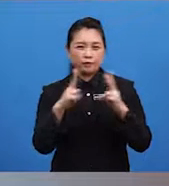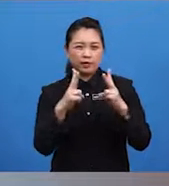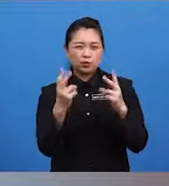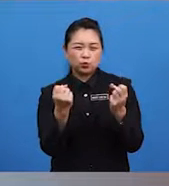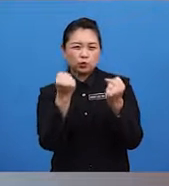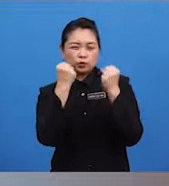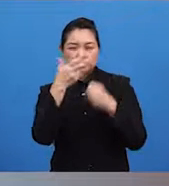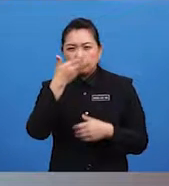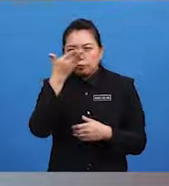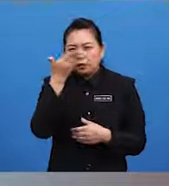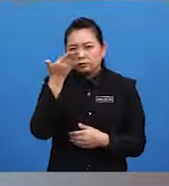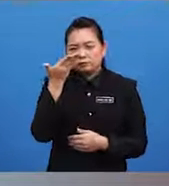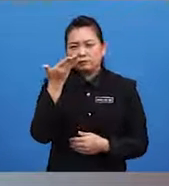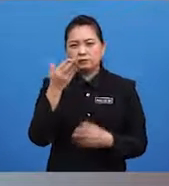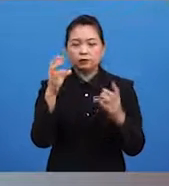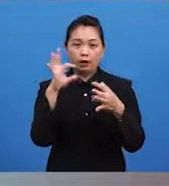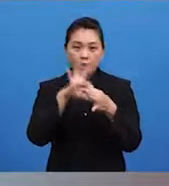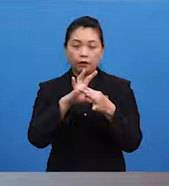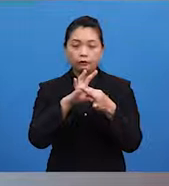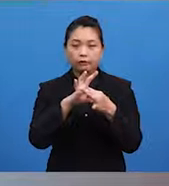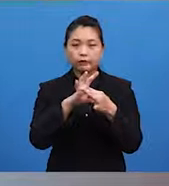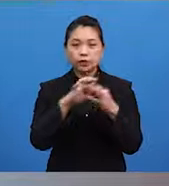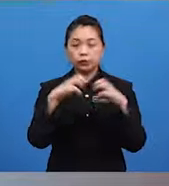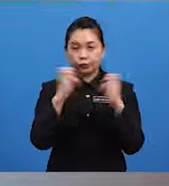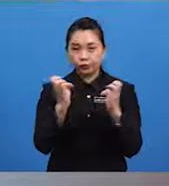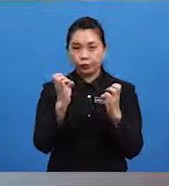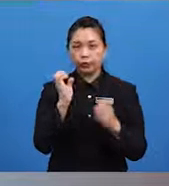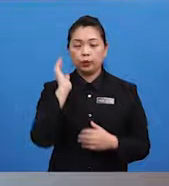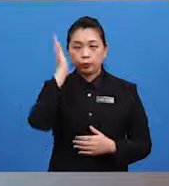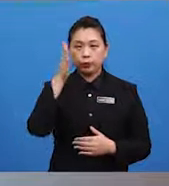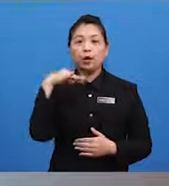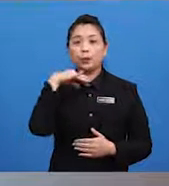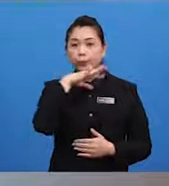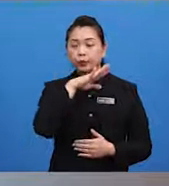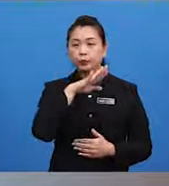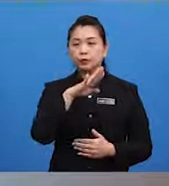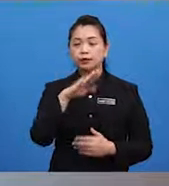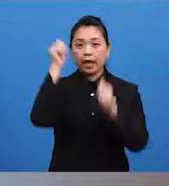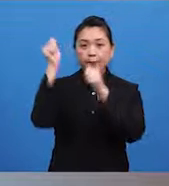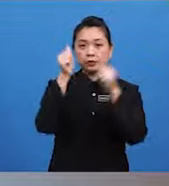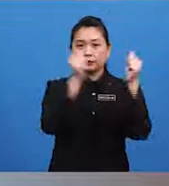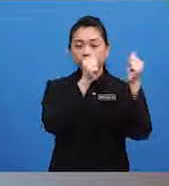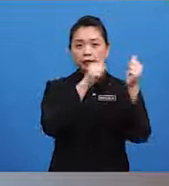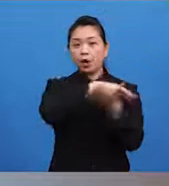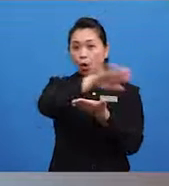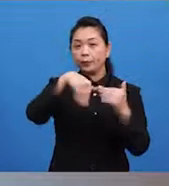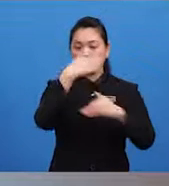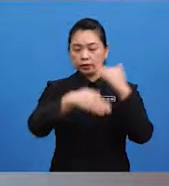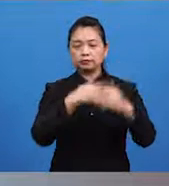smell of the durian would pollute the atmosphere of the whole building. That's